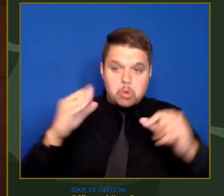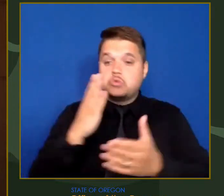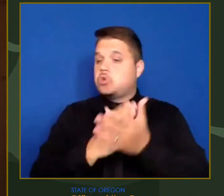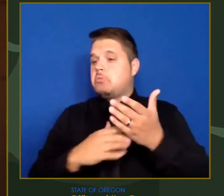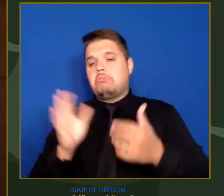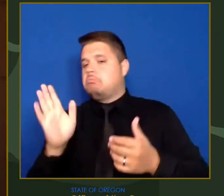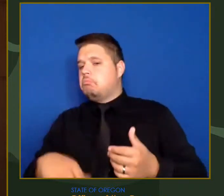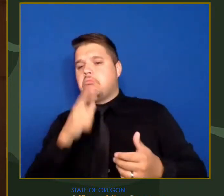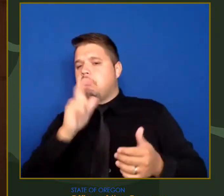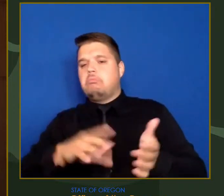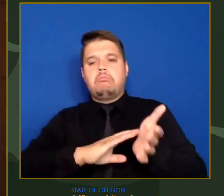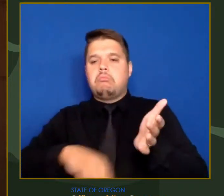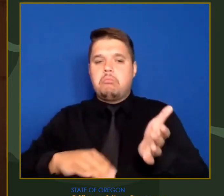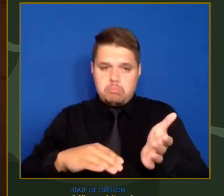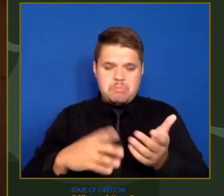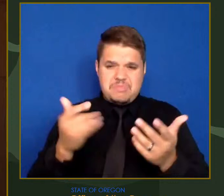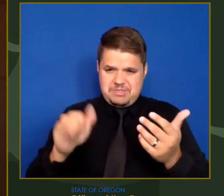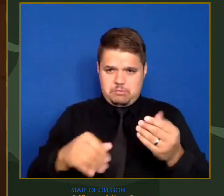of time and literally